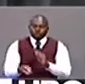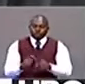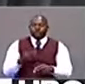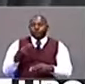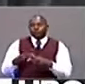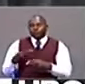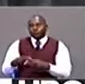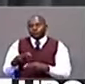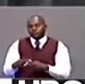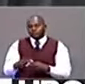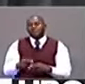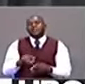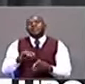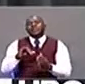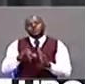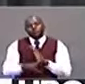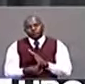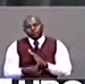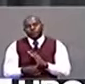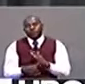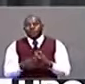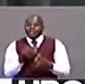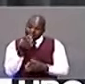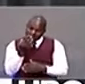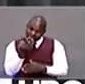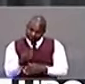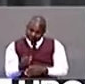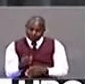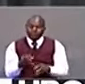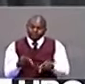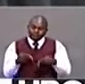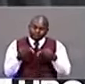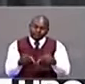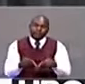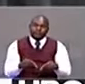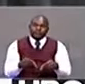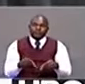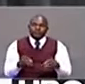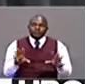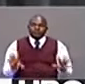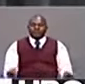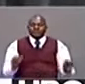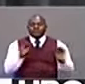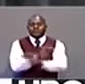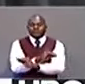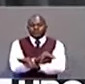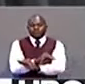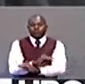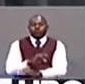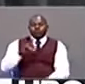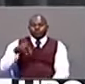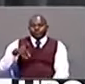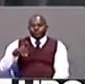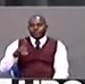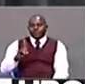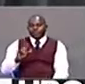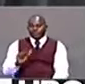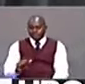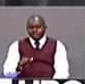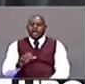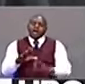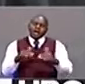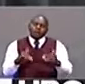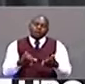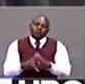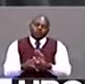And it raises a concern that if you are not providing for the successor entity, how are you going to deal with